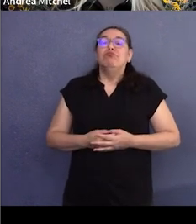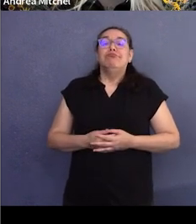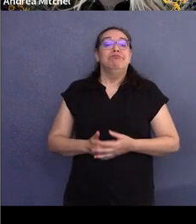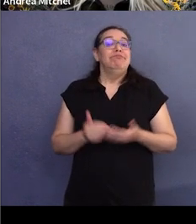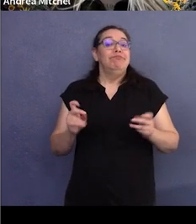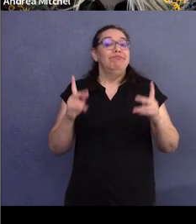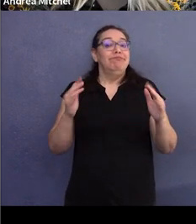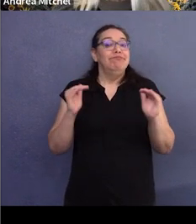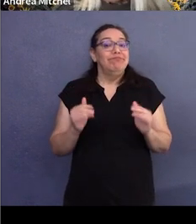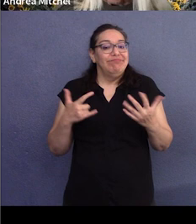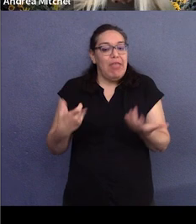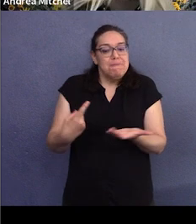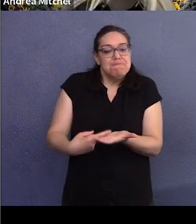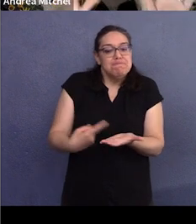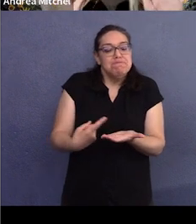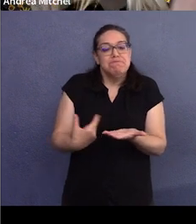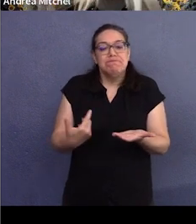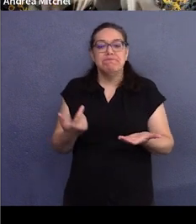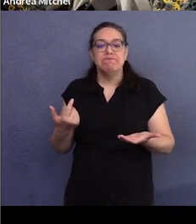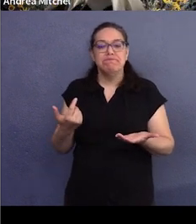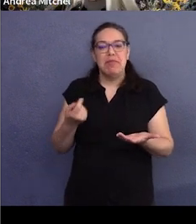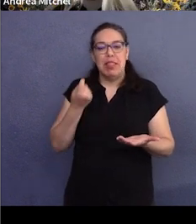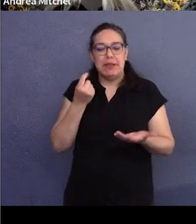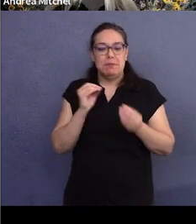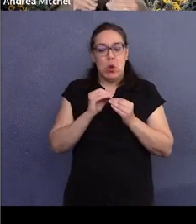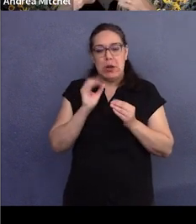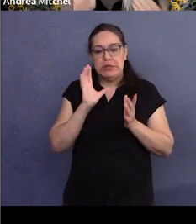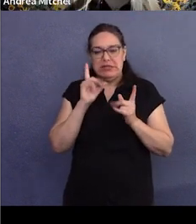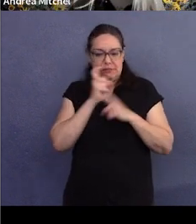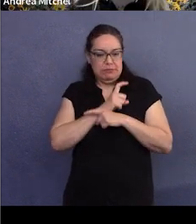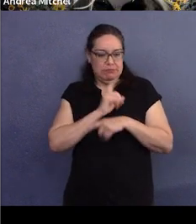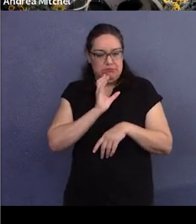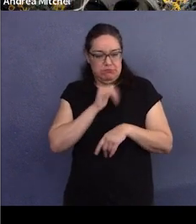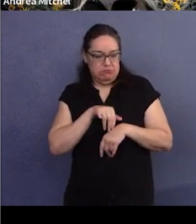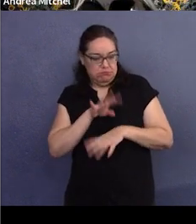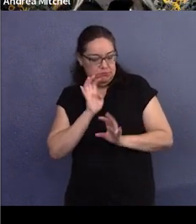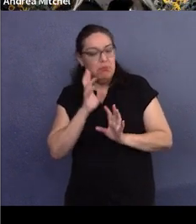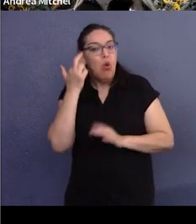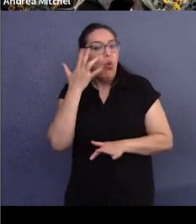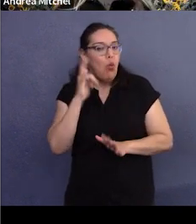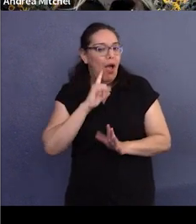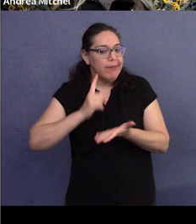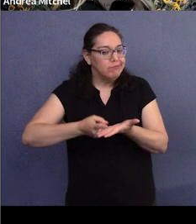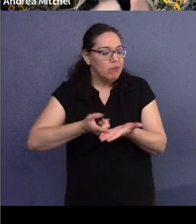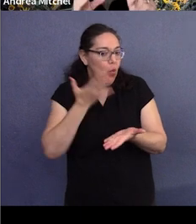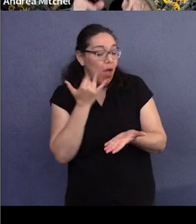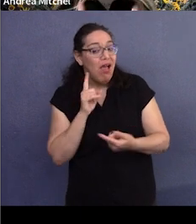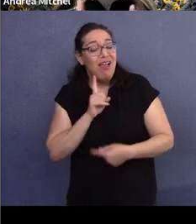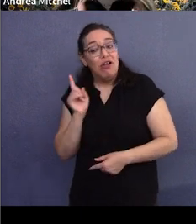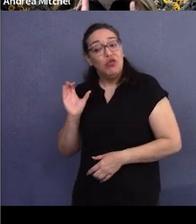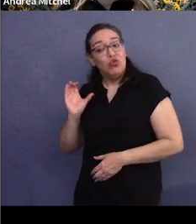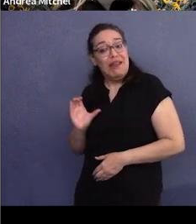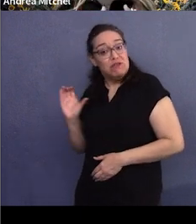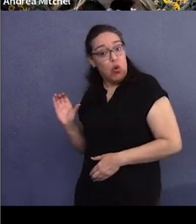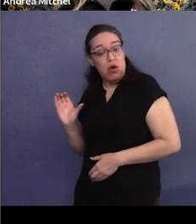Okay. So now we're going to get into something that's funky. Now, the reason I'm bringing this up is because Creative Core, and